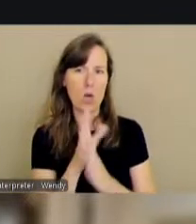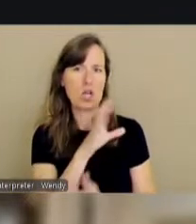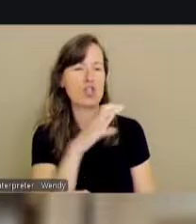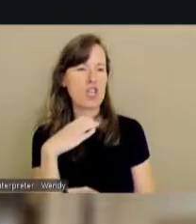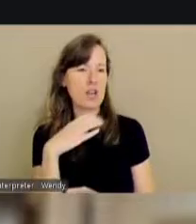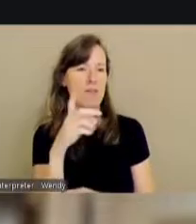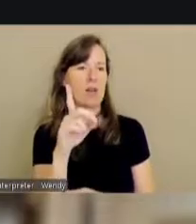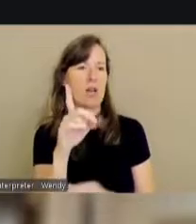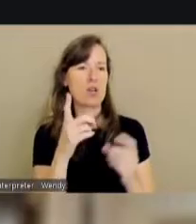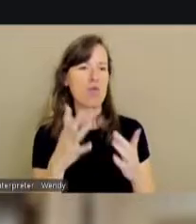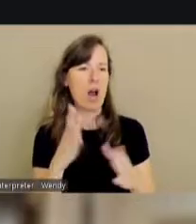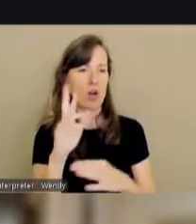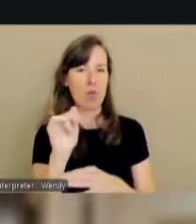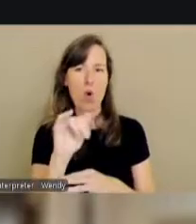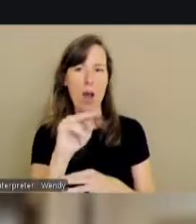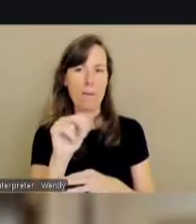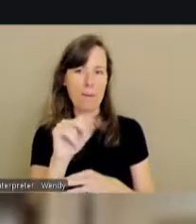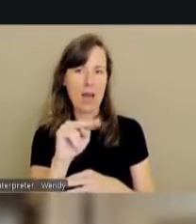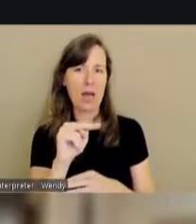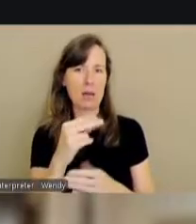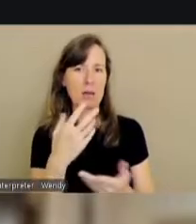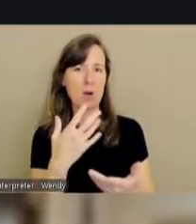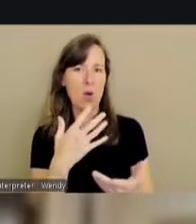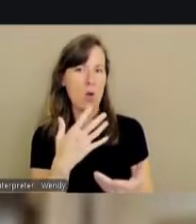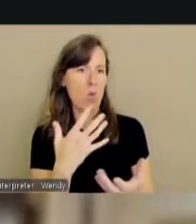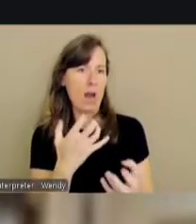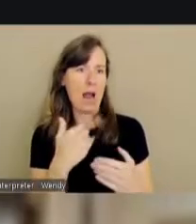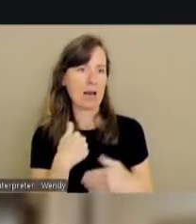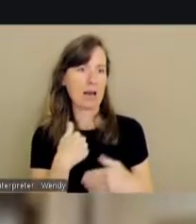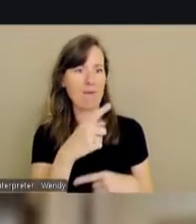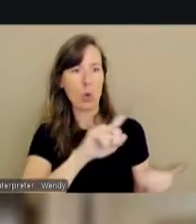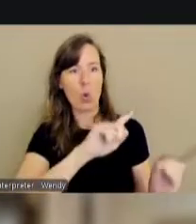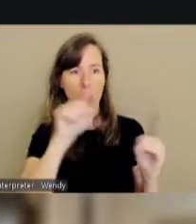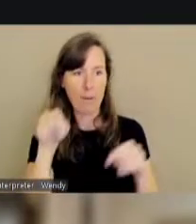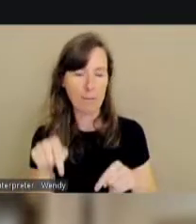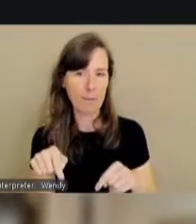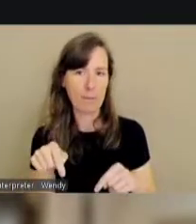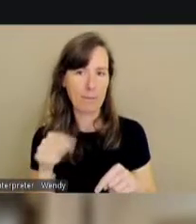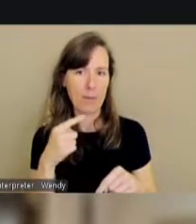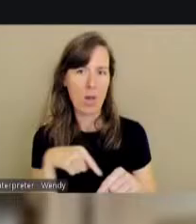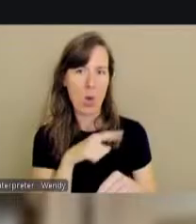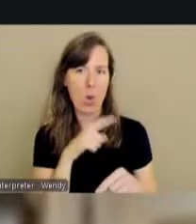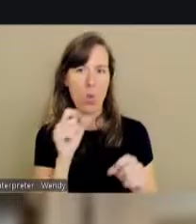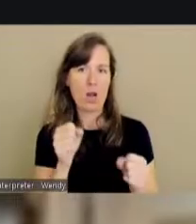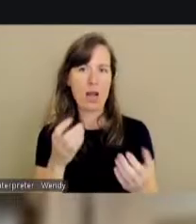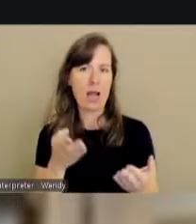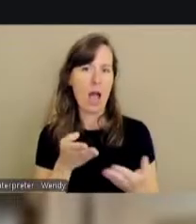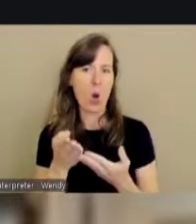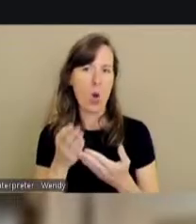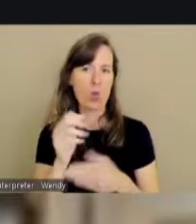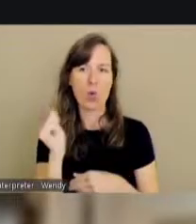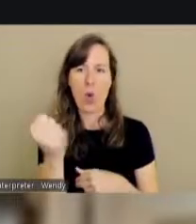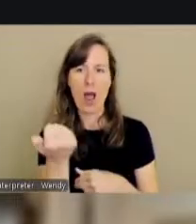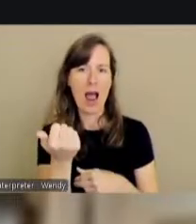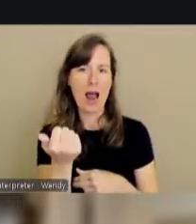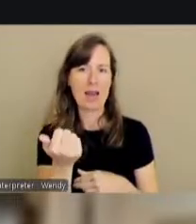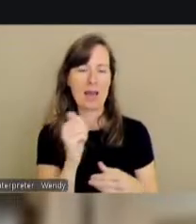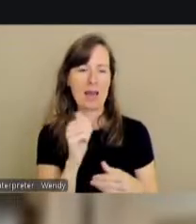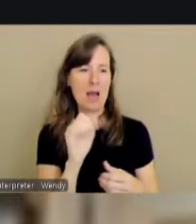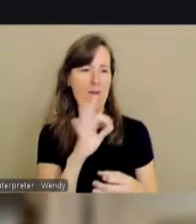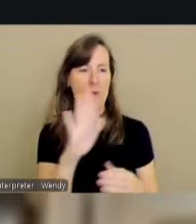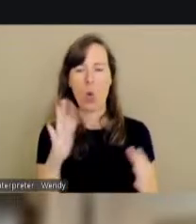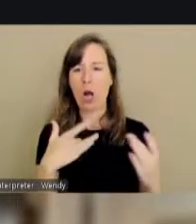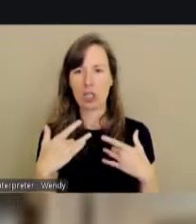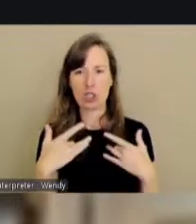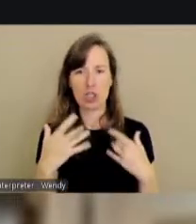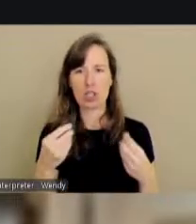Brayman, we would love to have you come over, and we can go through any and all of your concerns and give